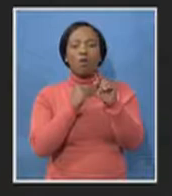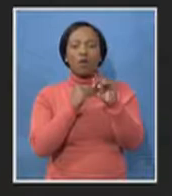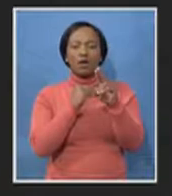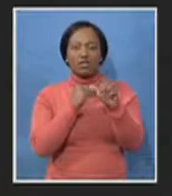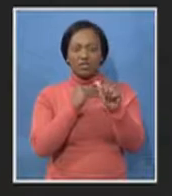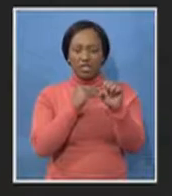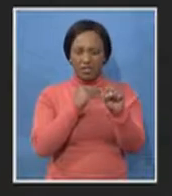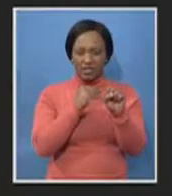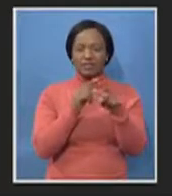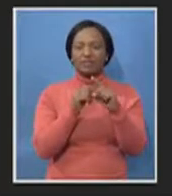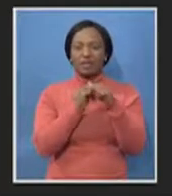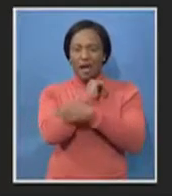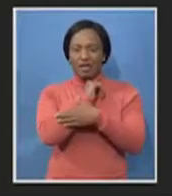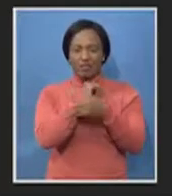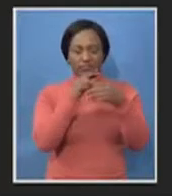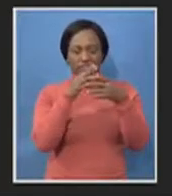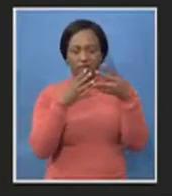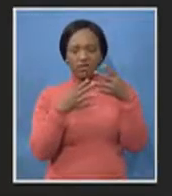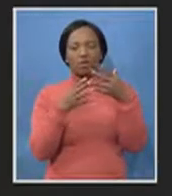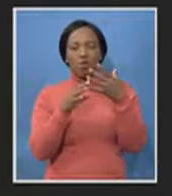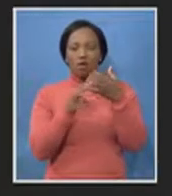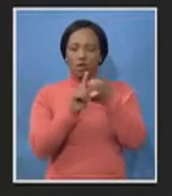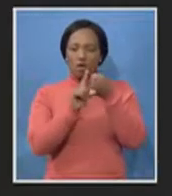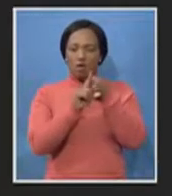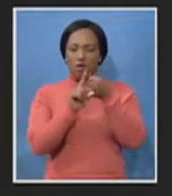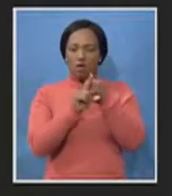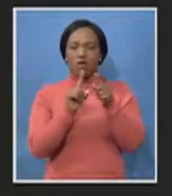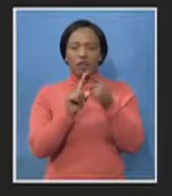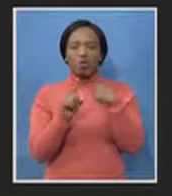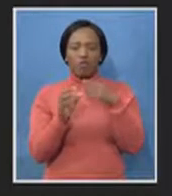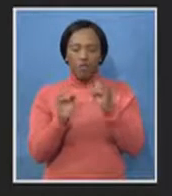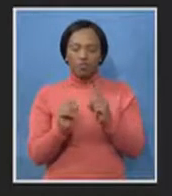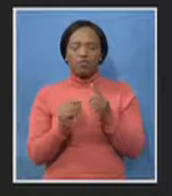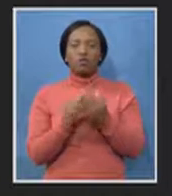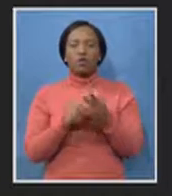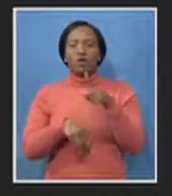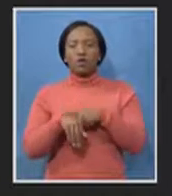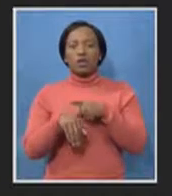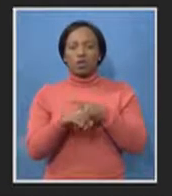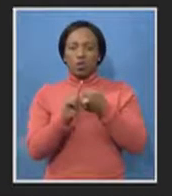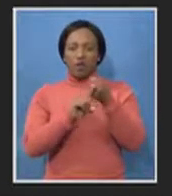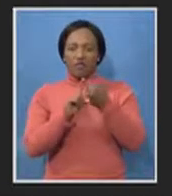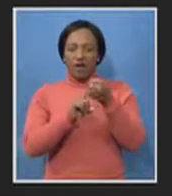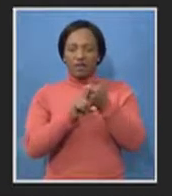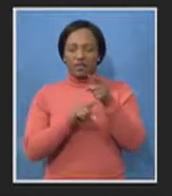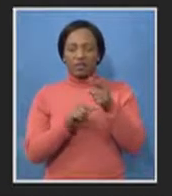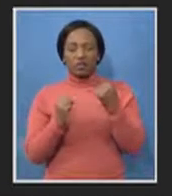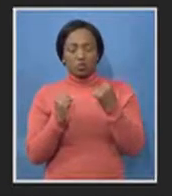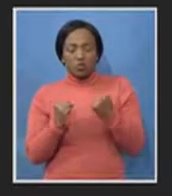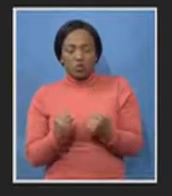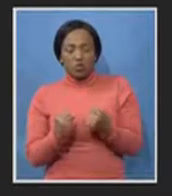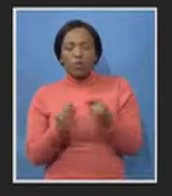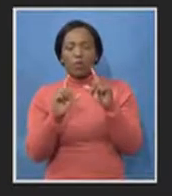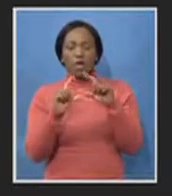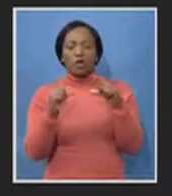then we have a chance to fight and win this battle. So again, strong community ownership, strong community